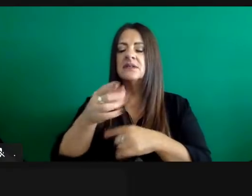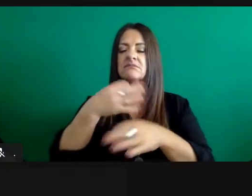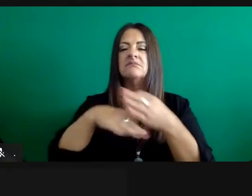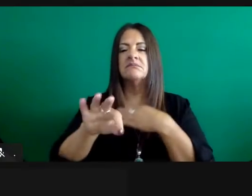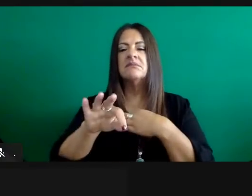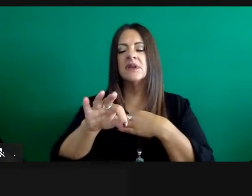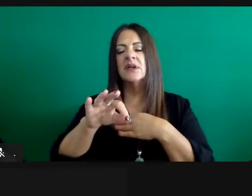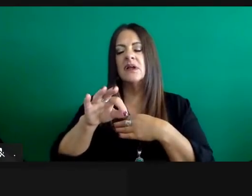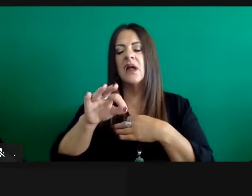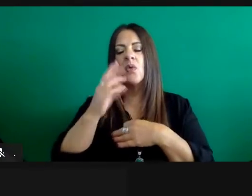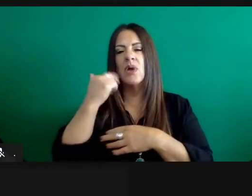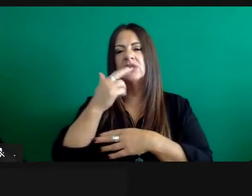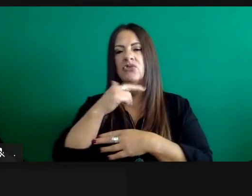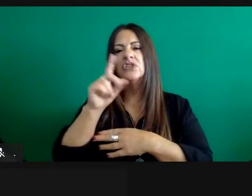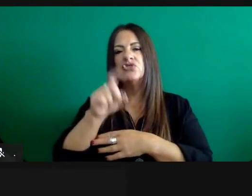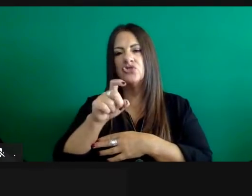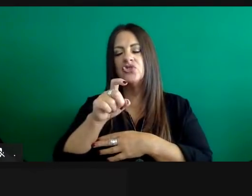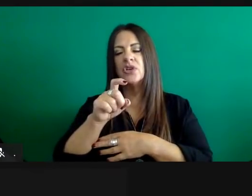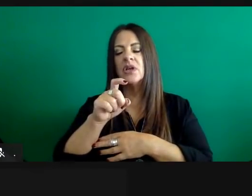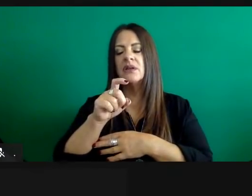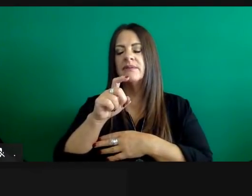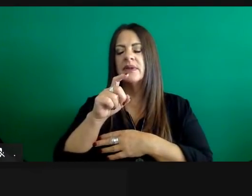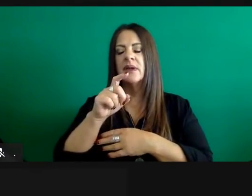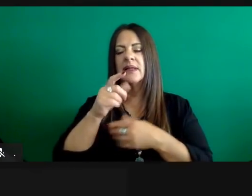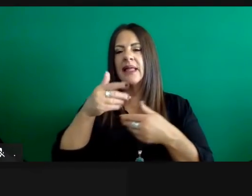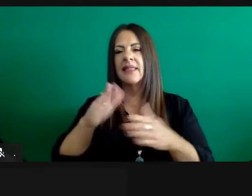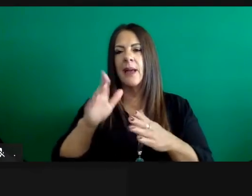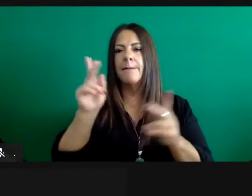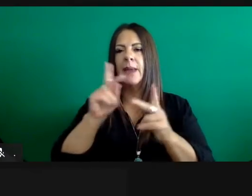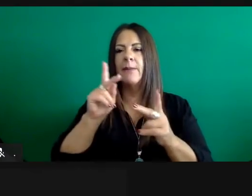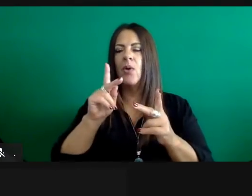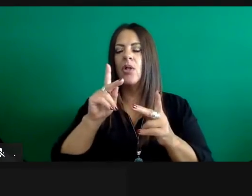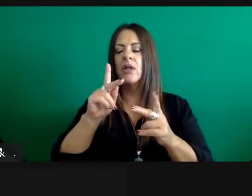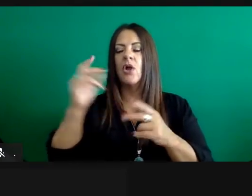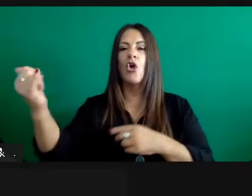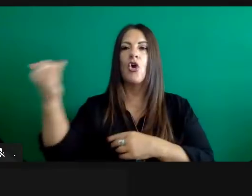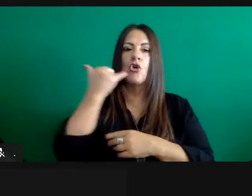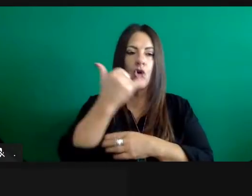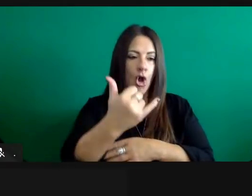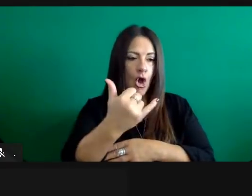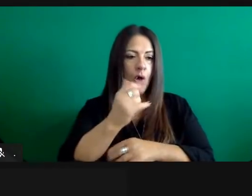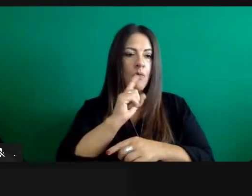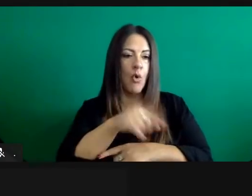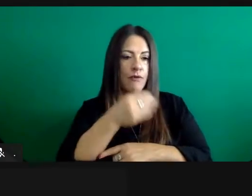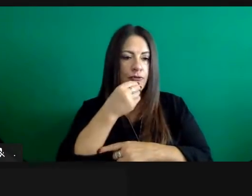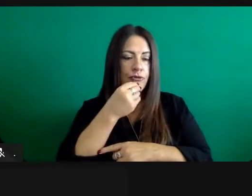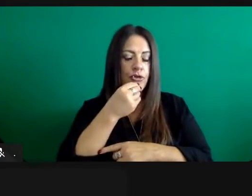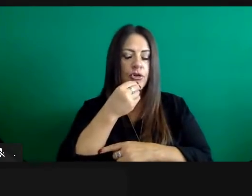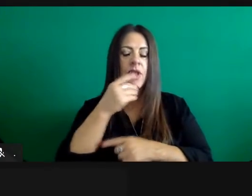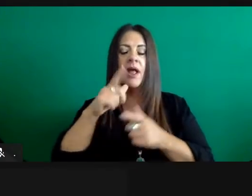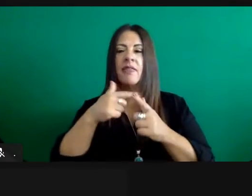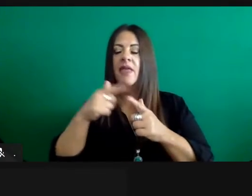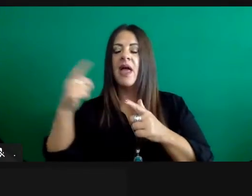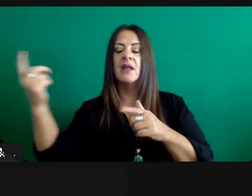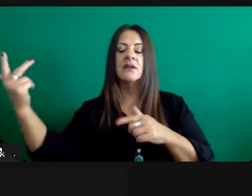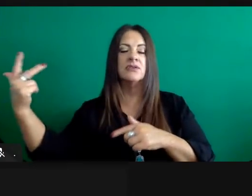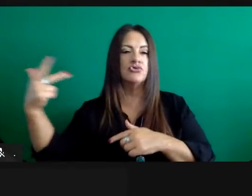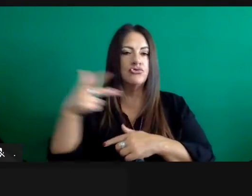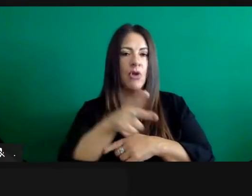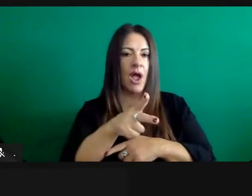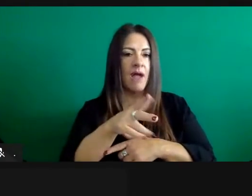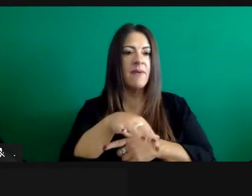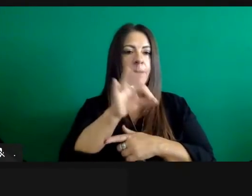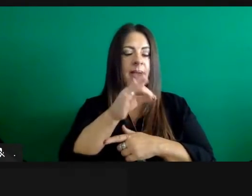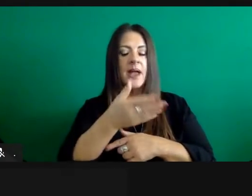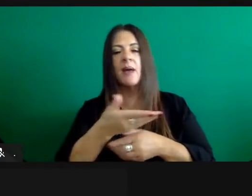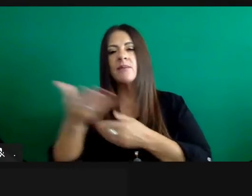options instead, really has to do with the goal of trying to keep people at home, not a comment on